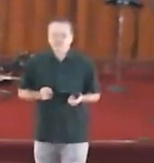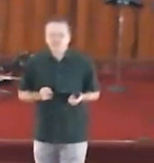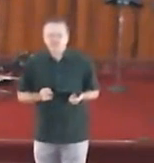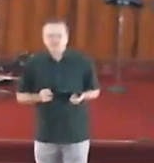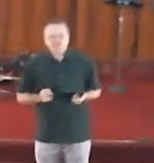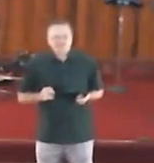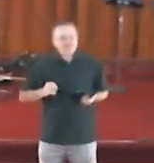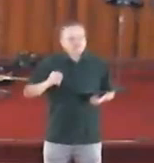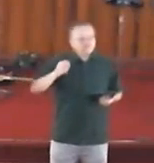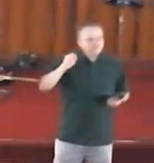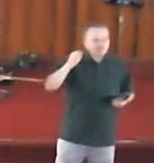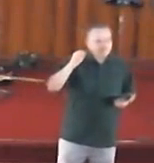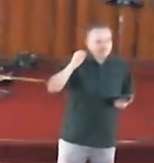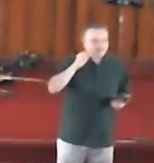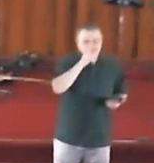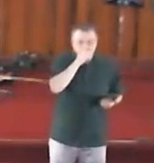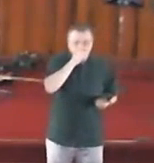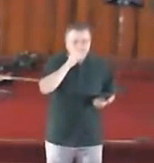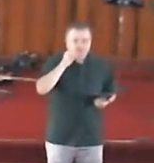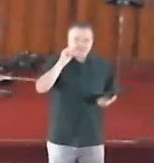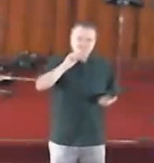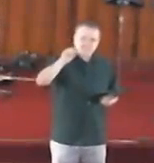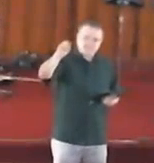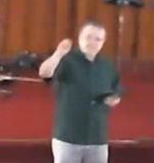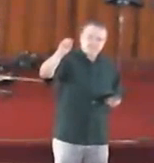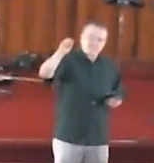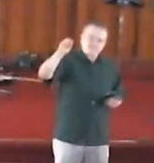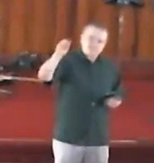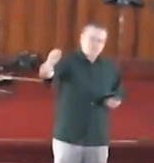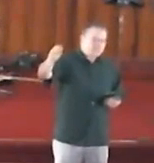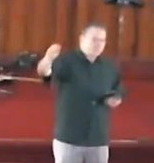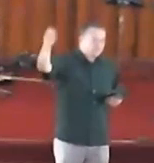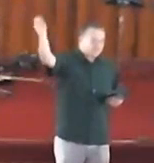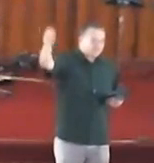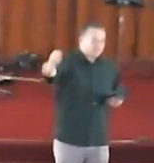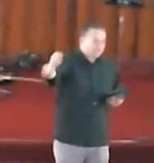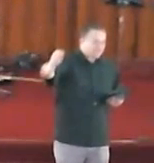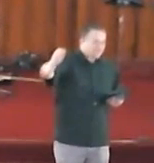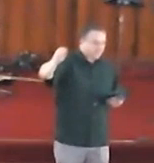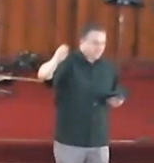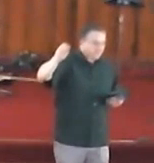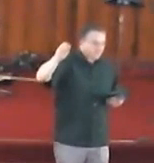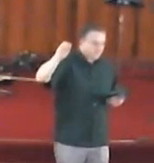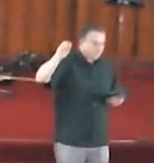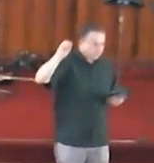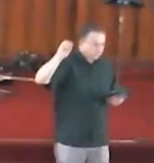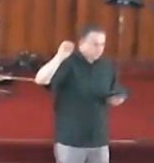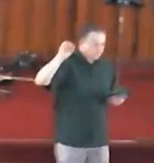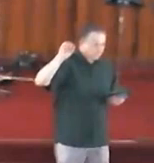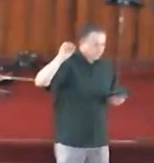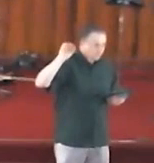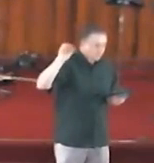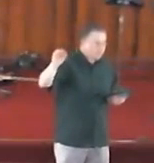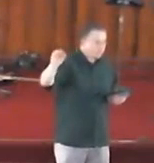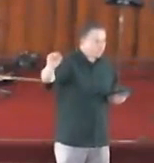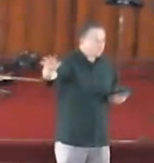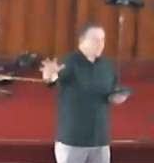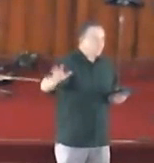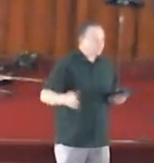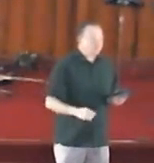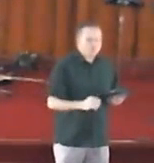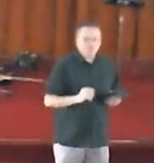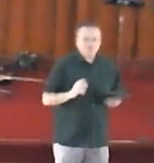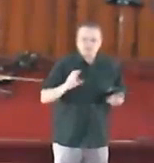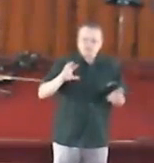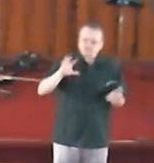do. Él sabía que era el Cordero de Dios que moría por los